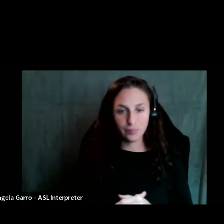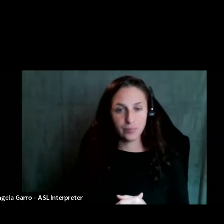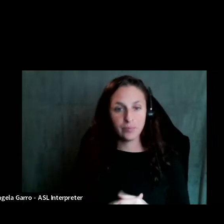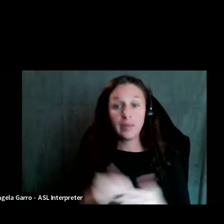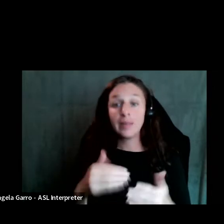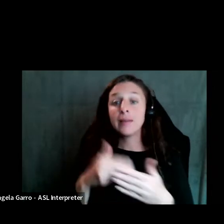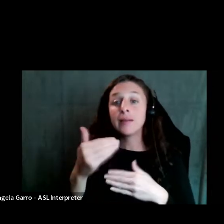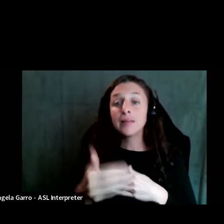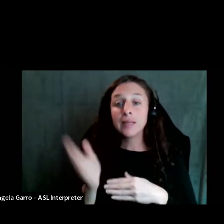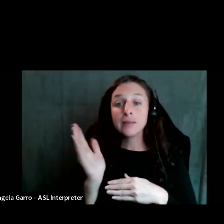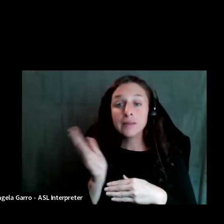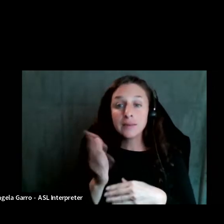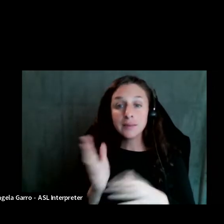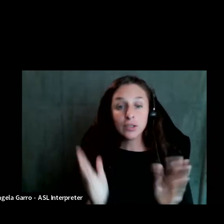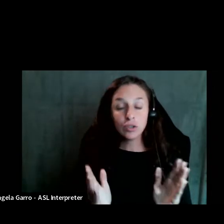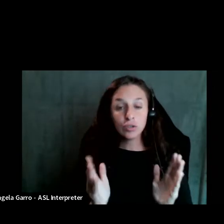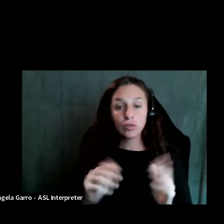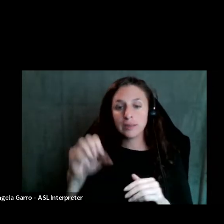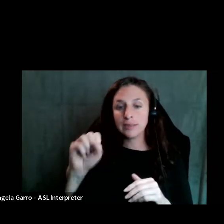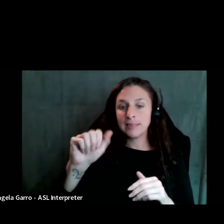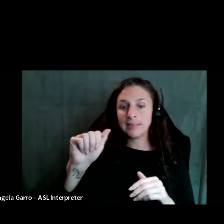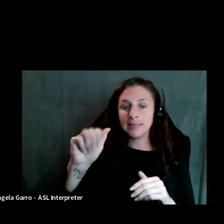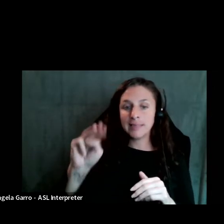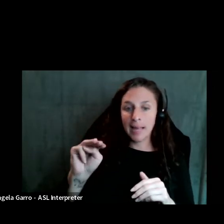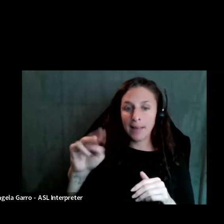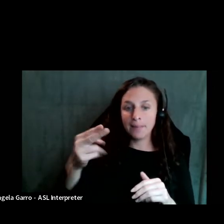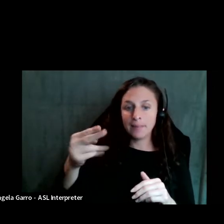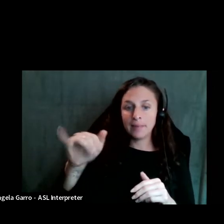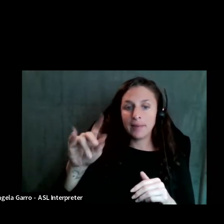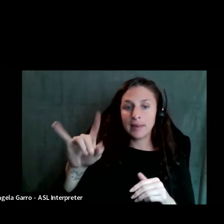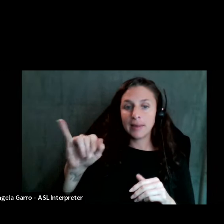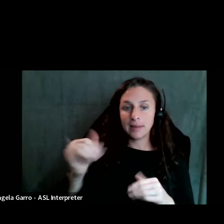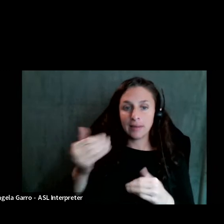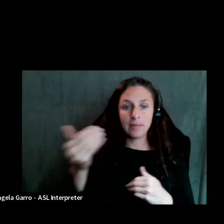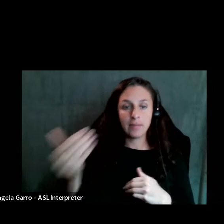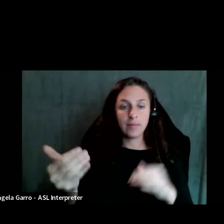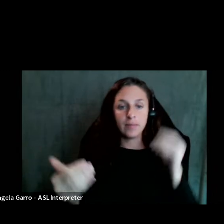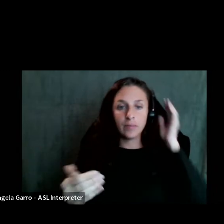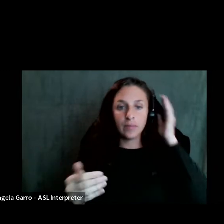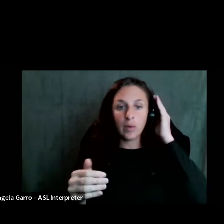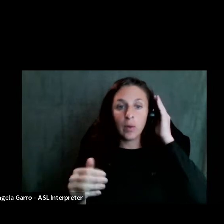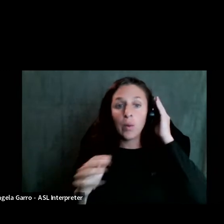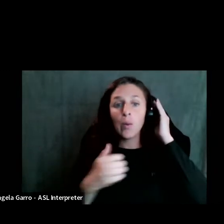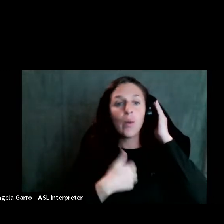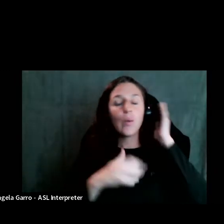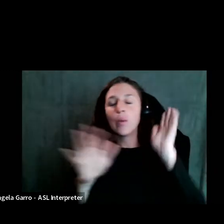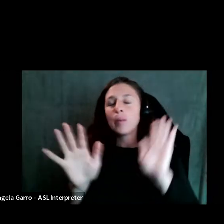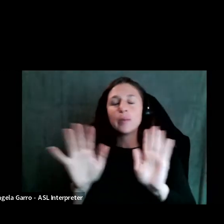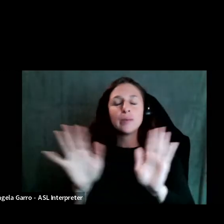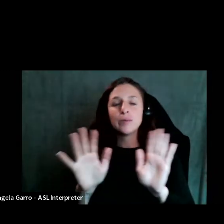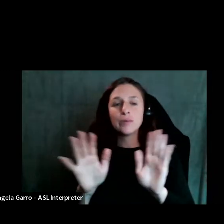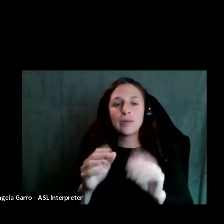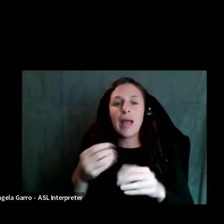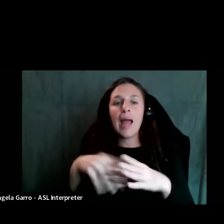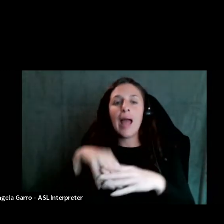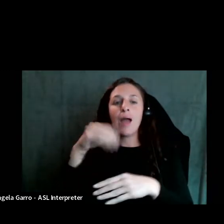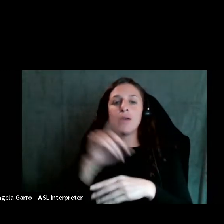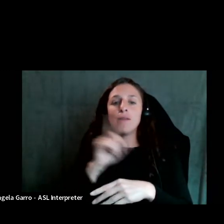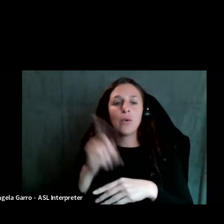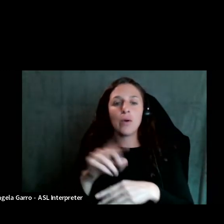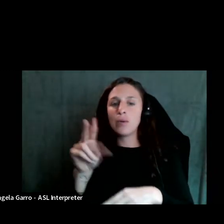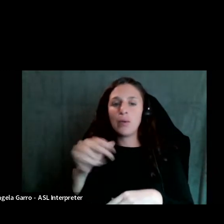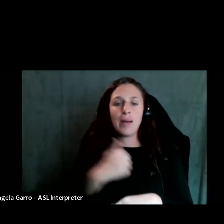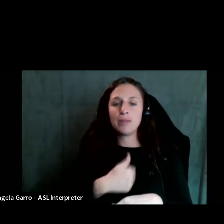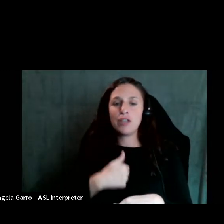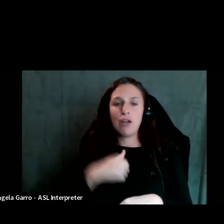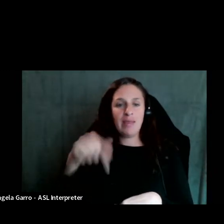Our next speaker is Sam Hindi. Sam. No. I'm sorry. No, you're out of order. Yeah. No, I'm sorry.